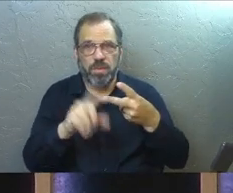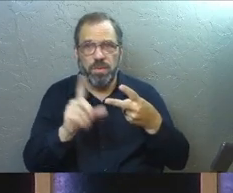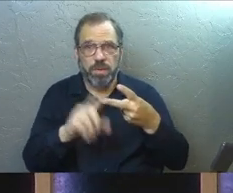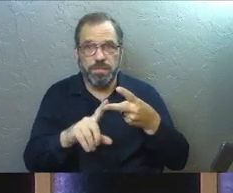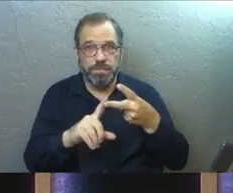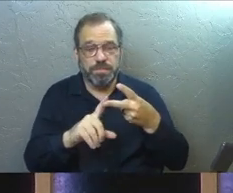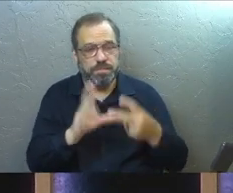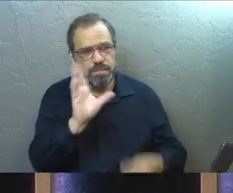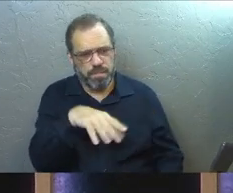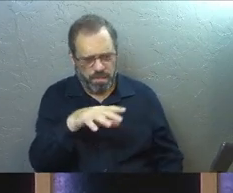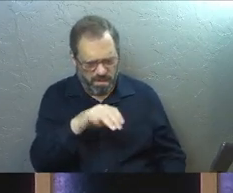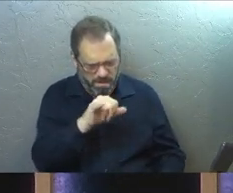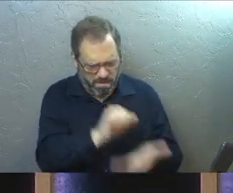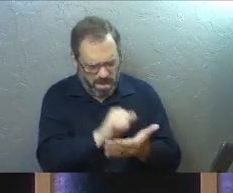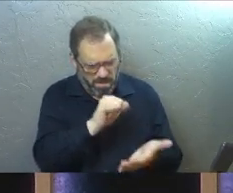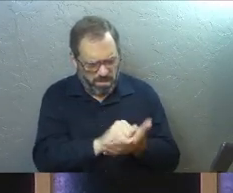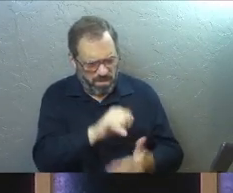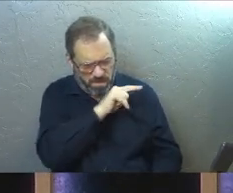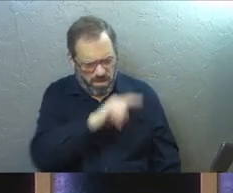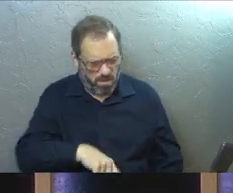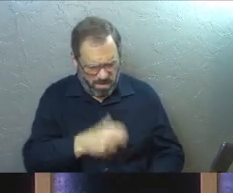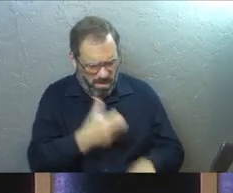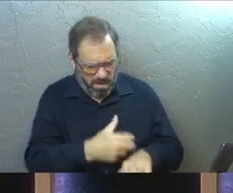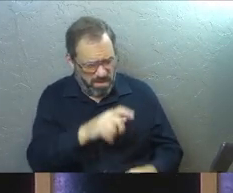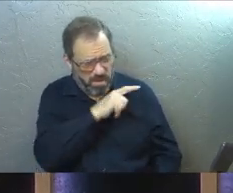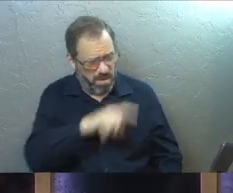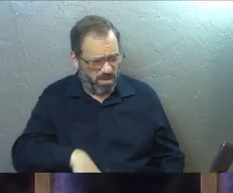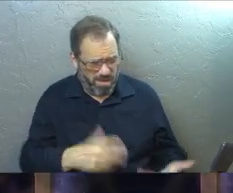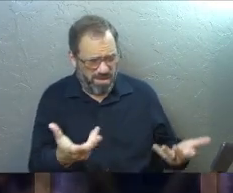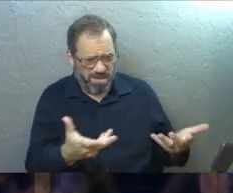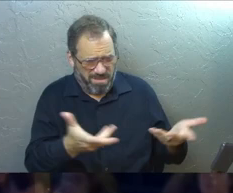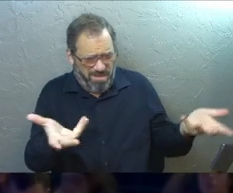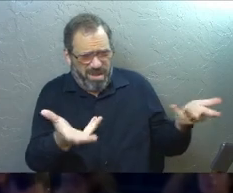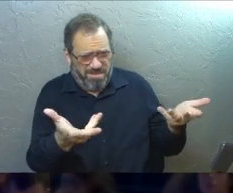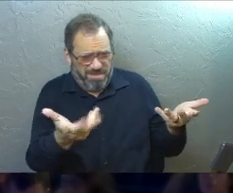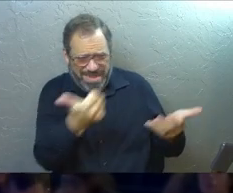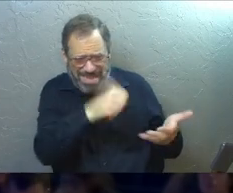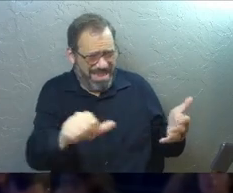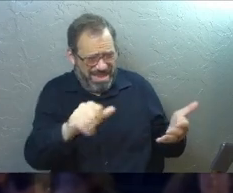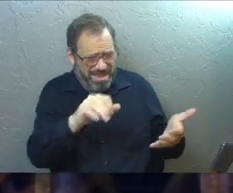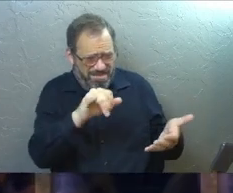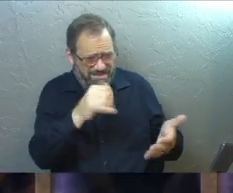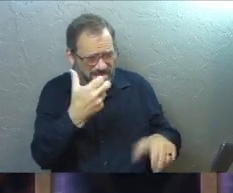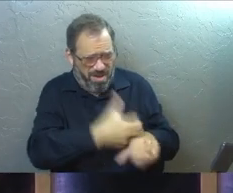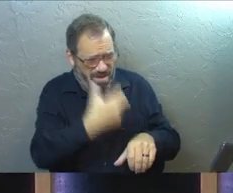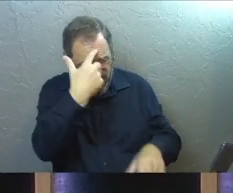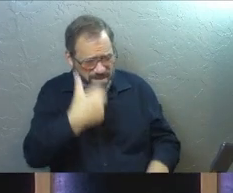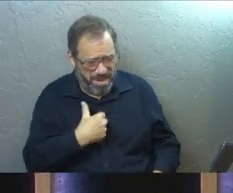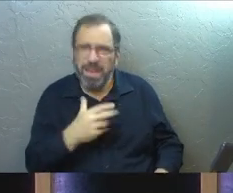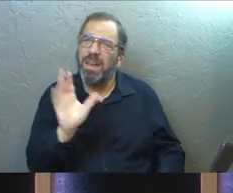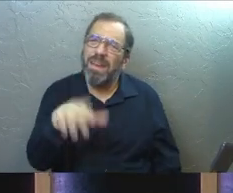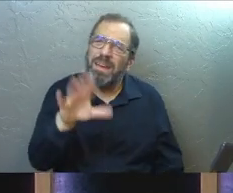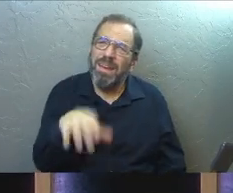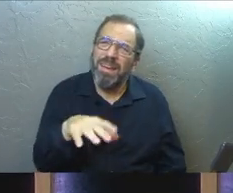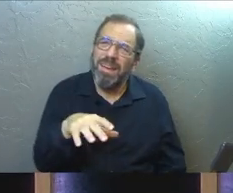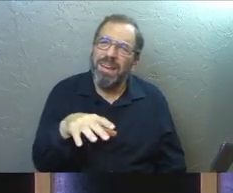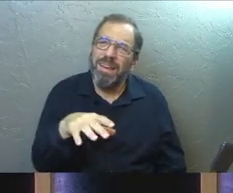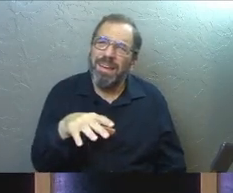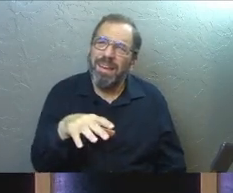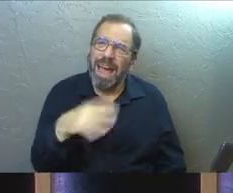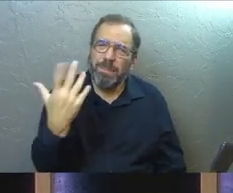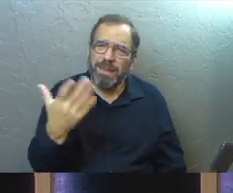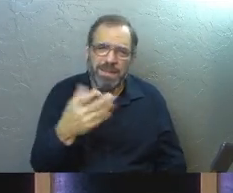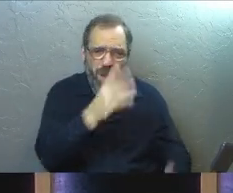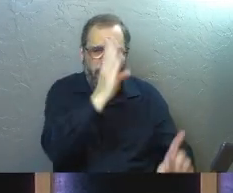there anything too hard for the Lord? Is there anything too hard for the Lord? Come on, like he sees right